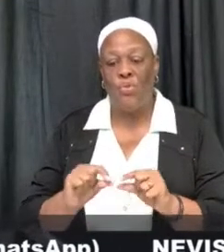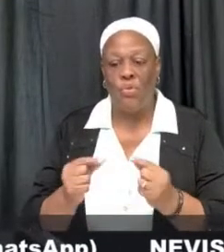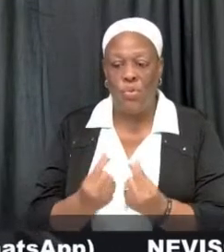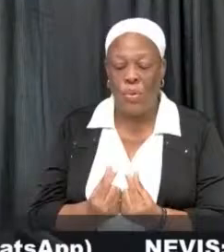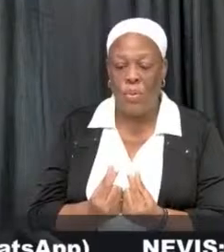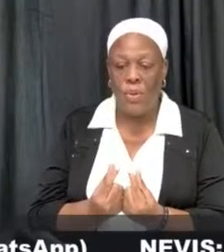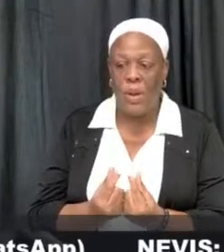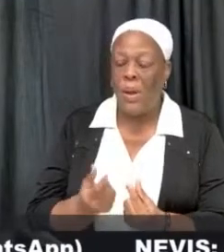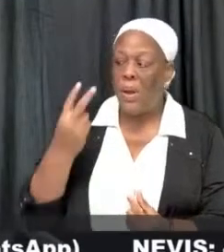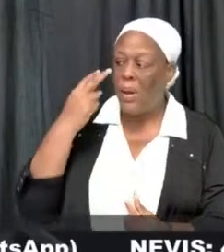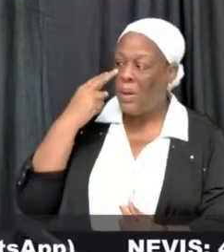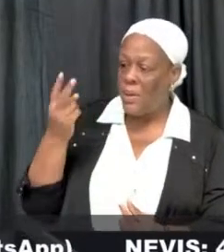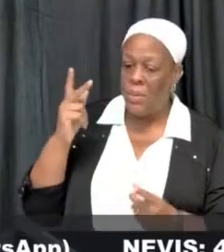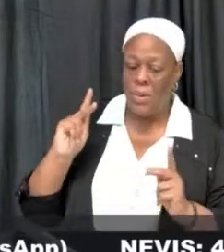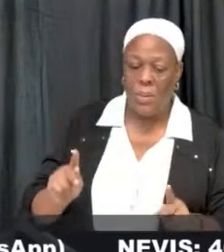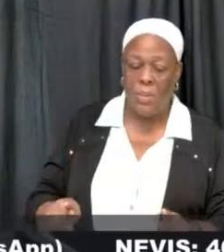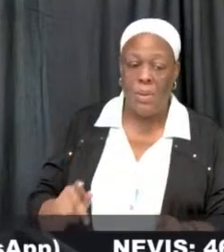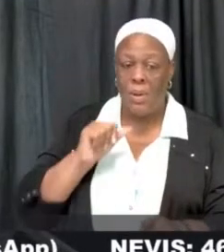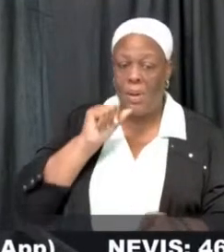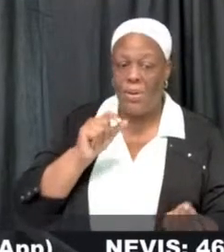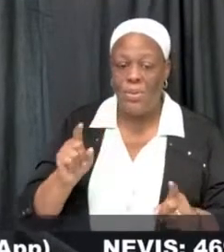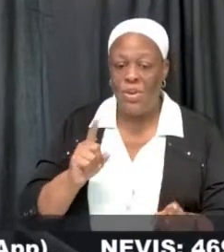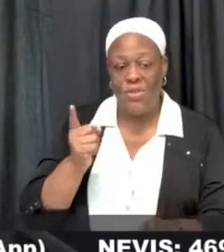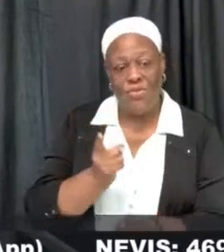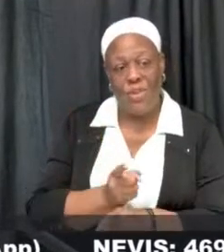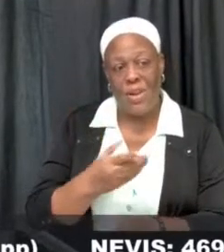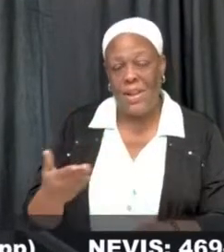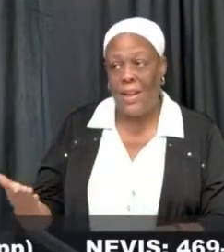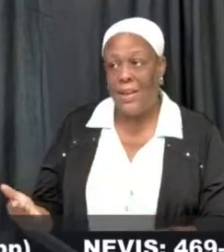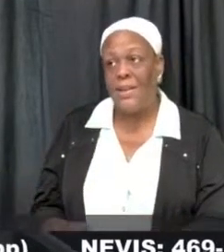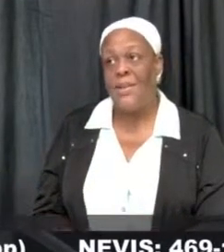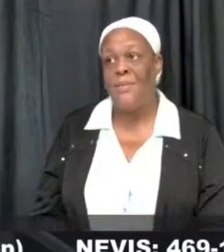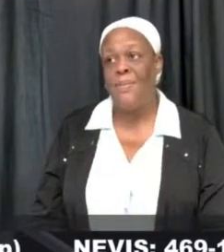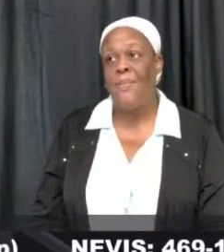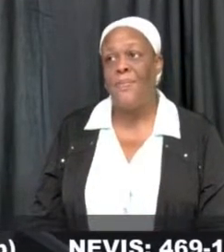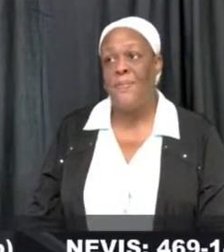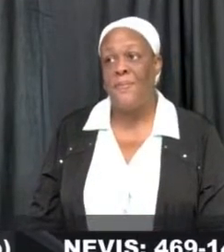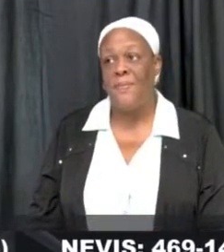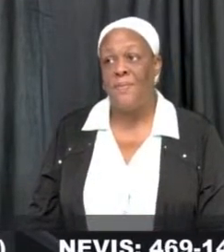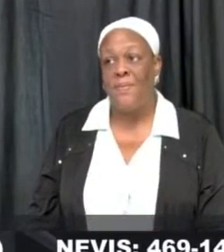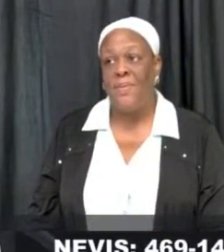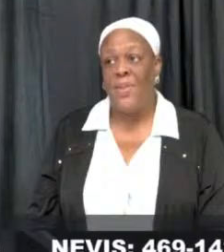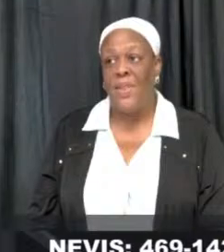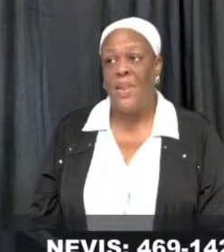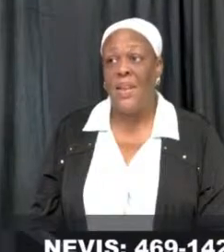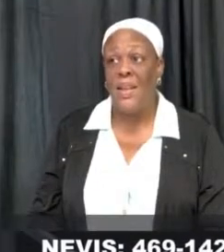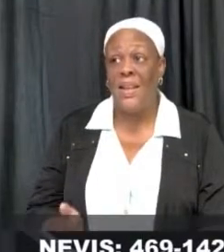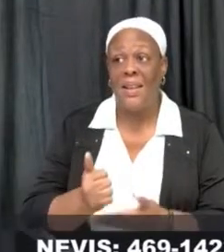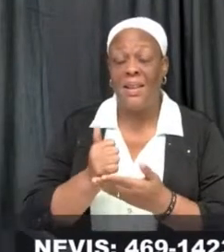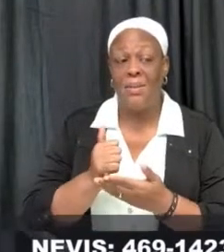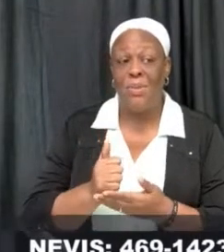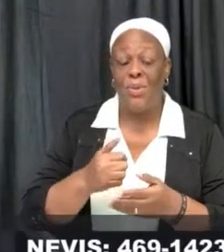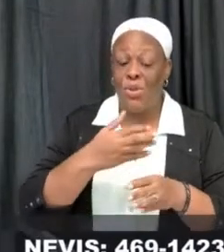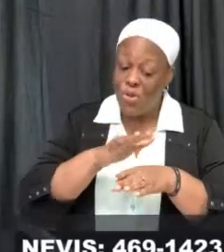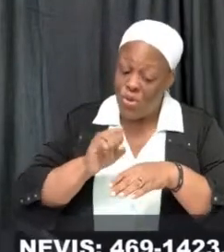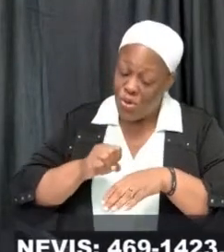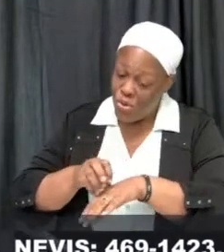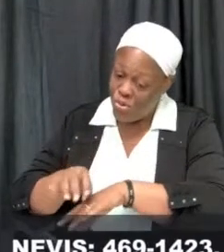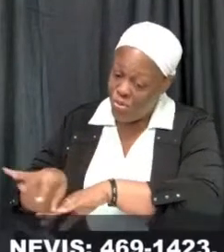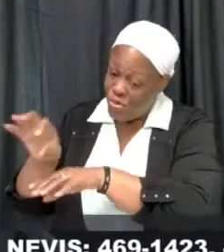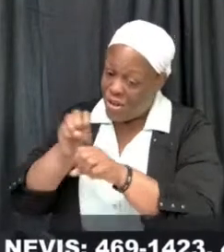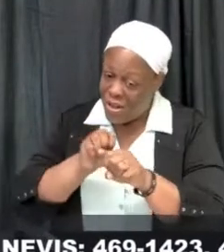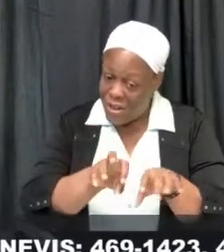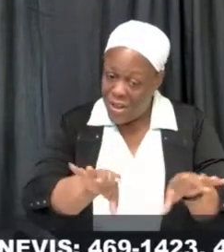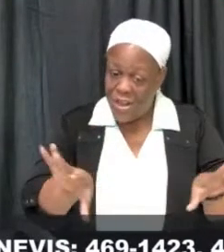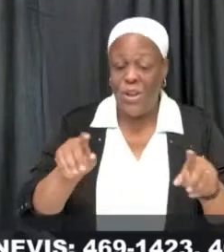of events, by their very nature, facilitate easy spread of the virus, should